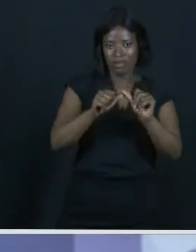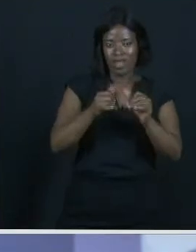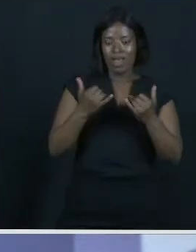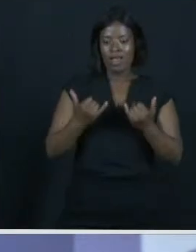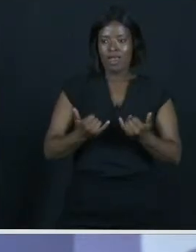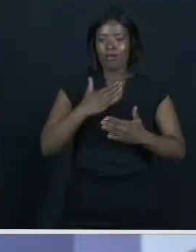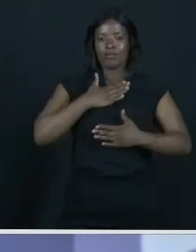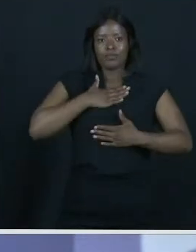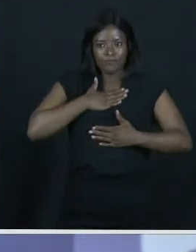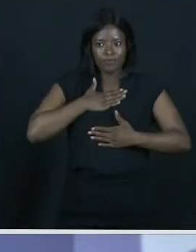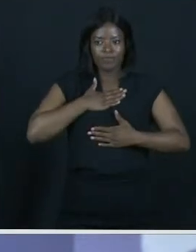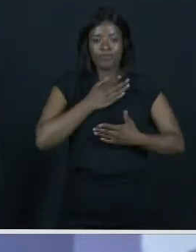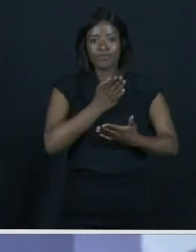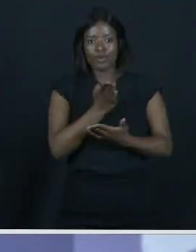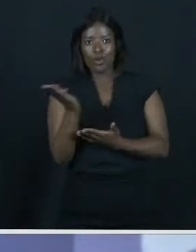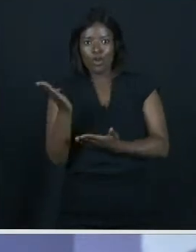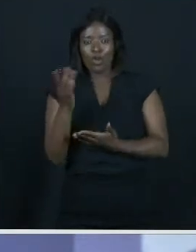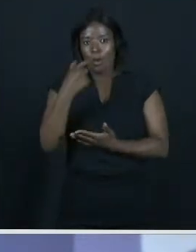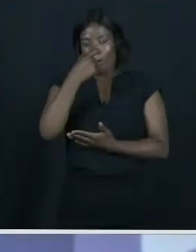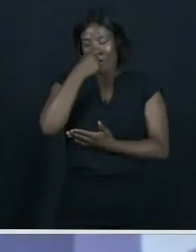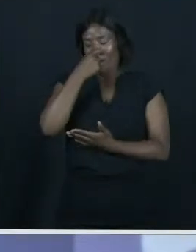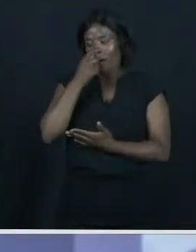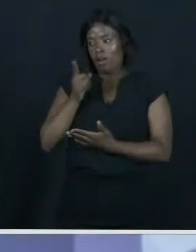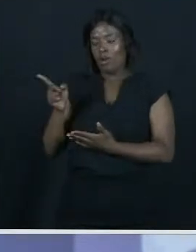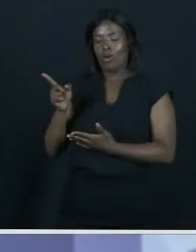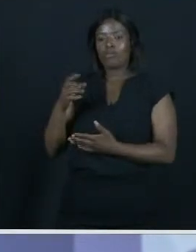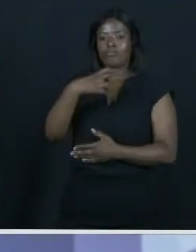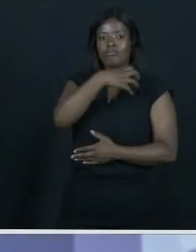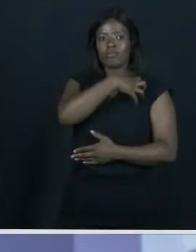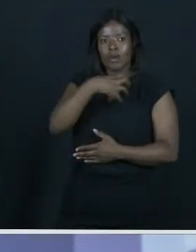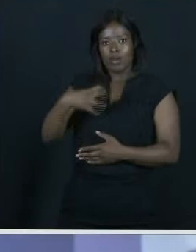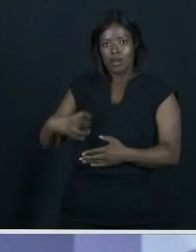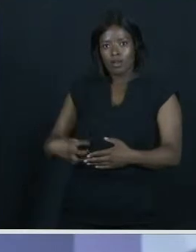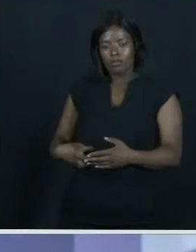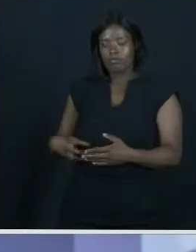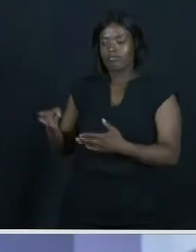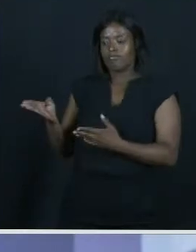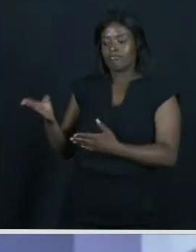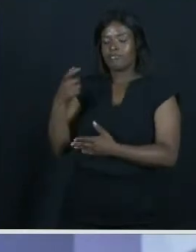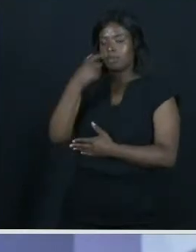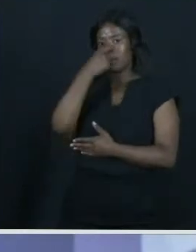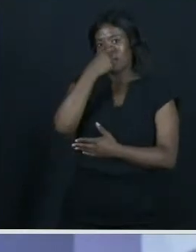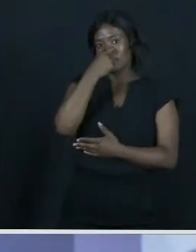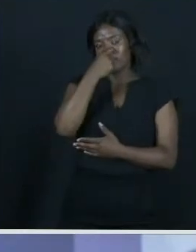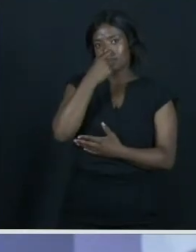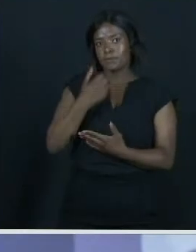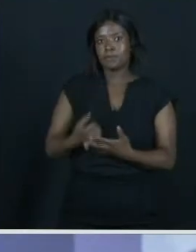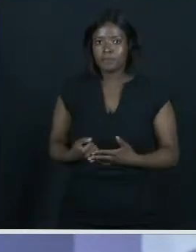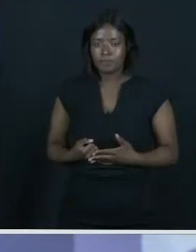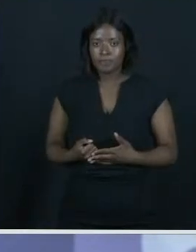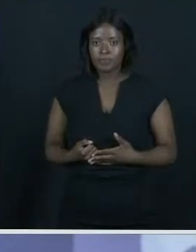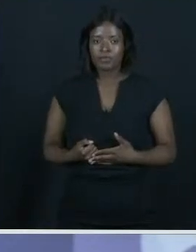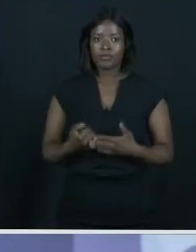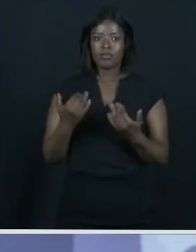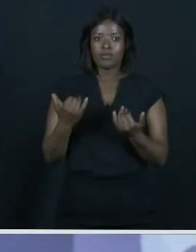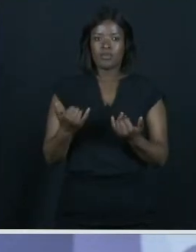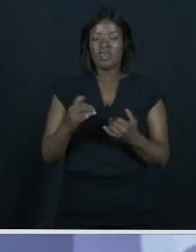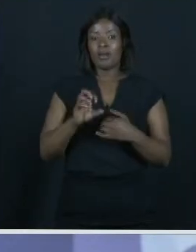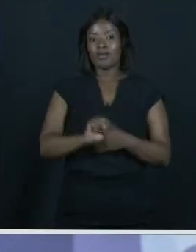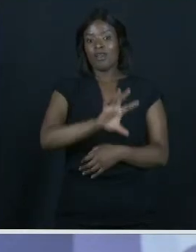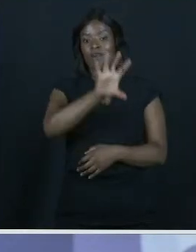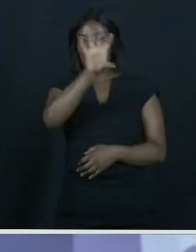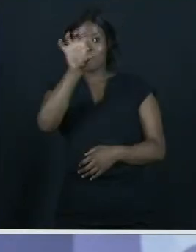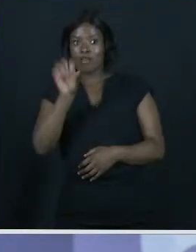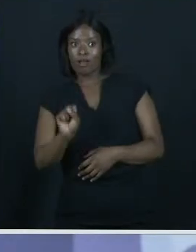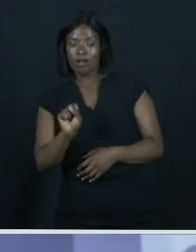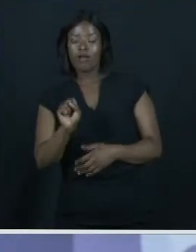the pleasure to welcome His Excellency President Matamela Cyril Ramaphosa, the President of the Republic